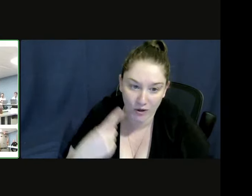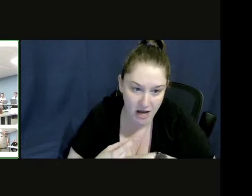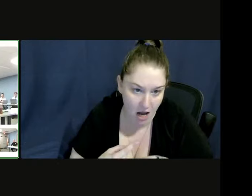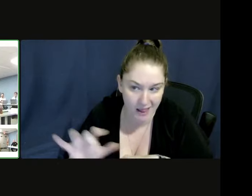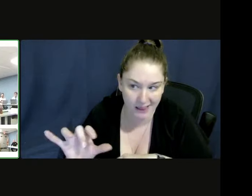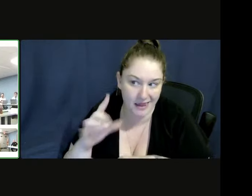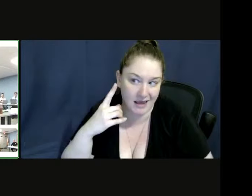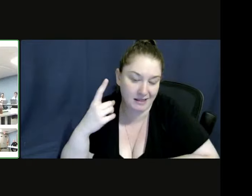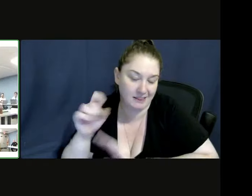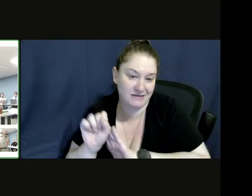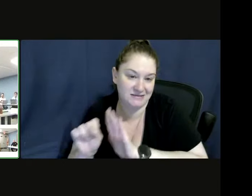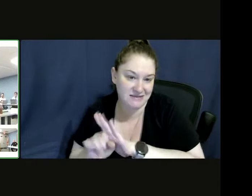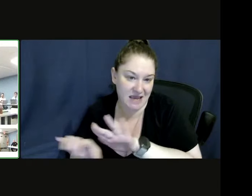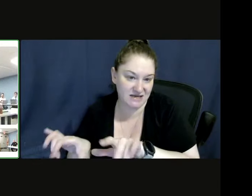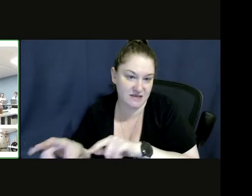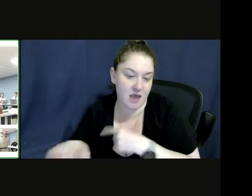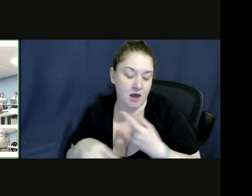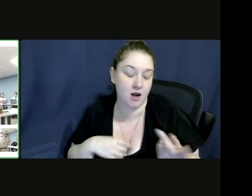did? Obviously,